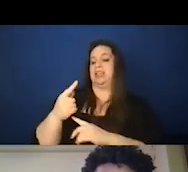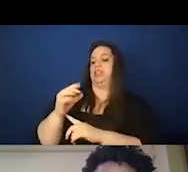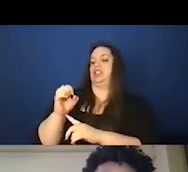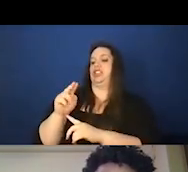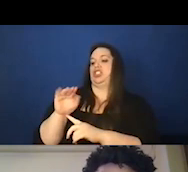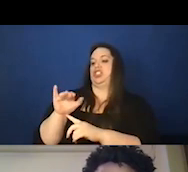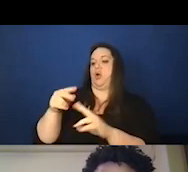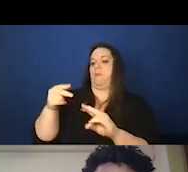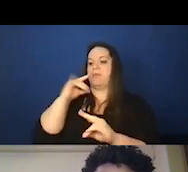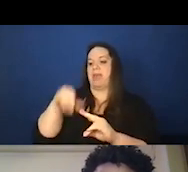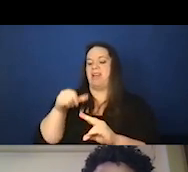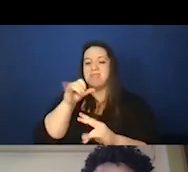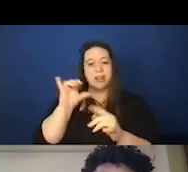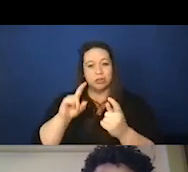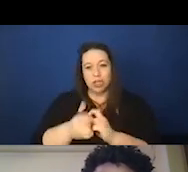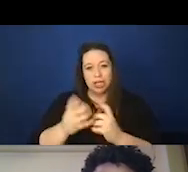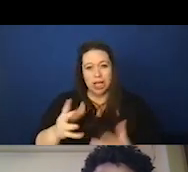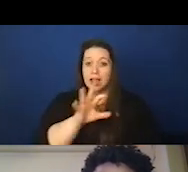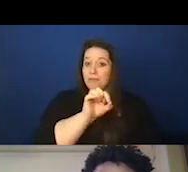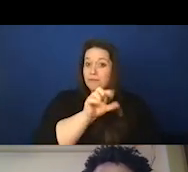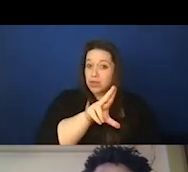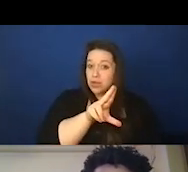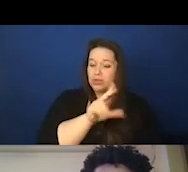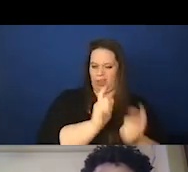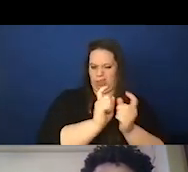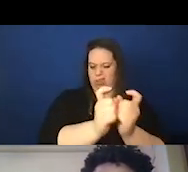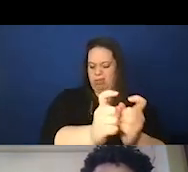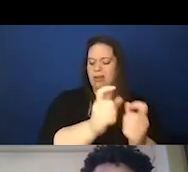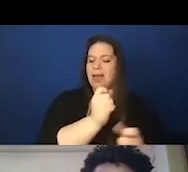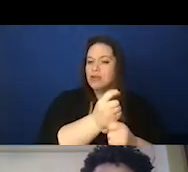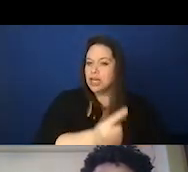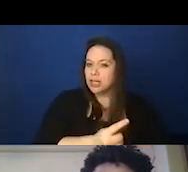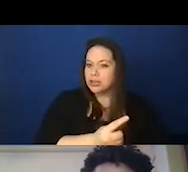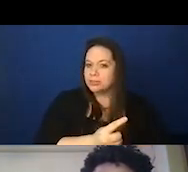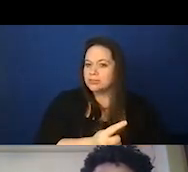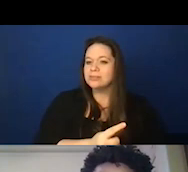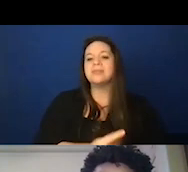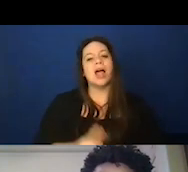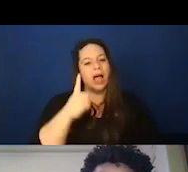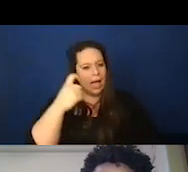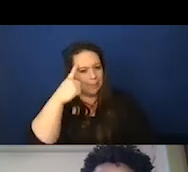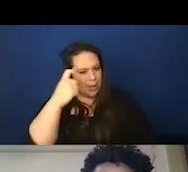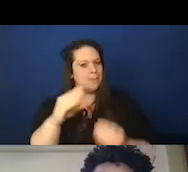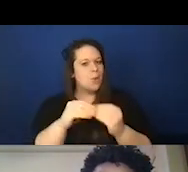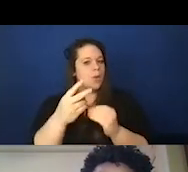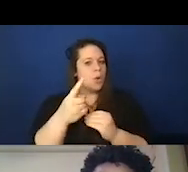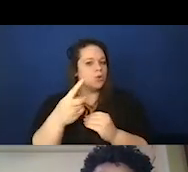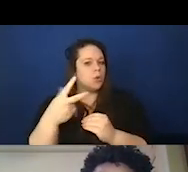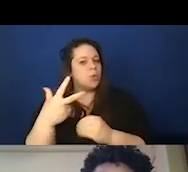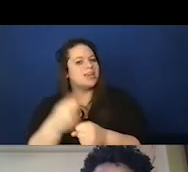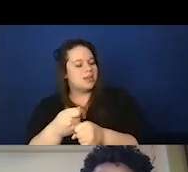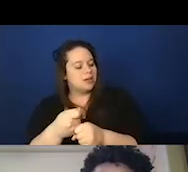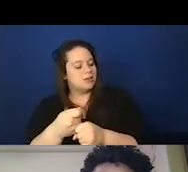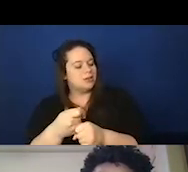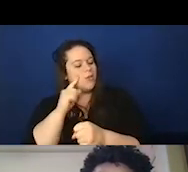Mm-hmm. The flu's there's always a different soup in there. Mm-hmm. And I think that it may be more than a year or 2 or 3 coverage after the